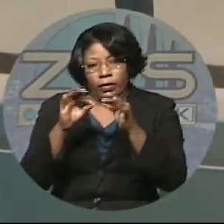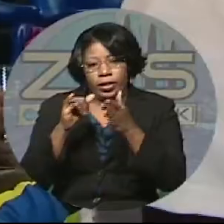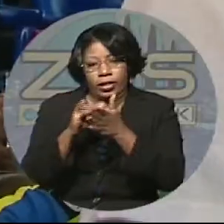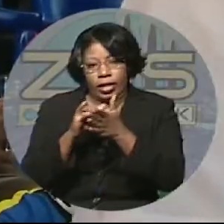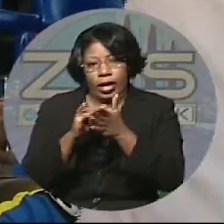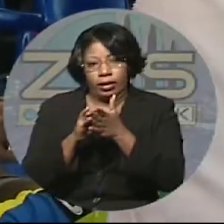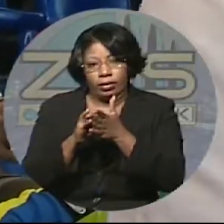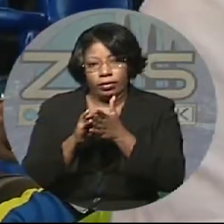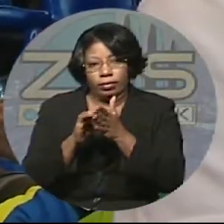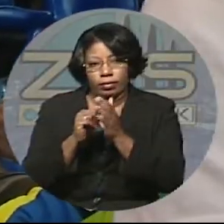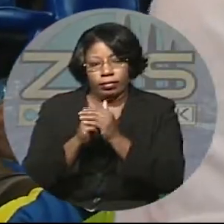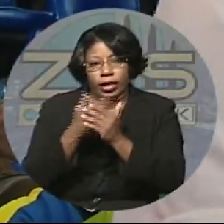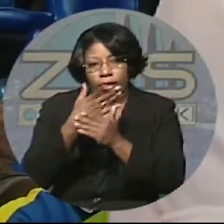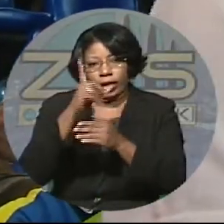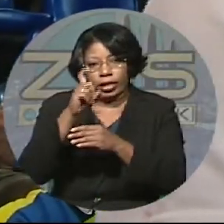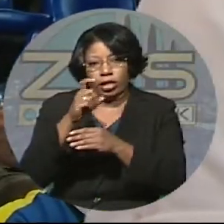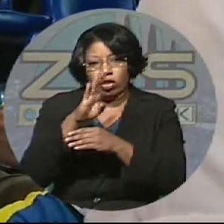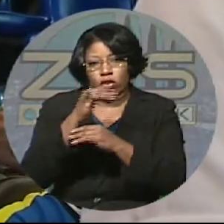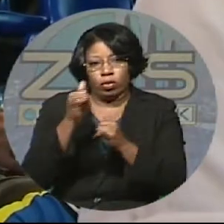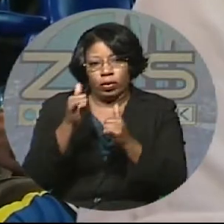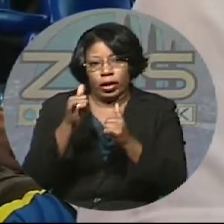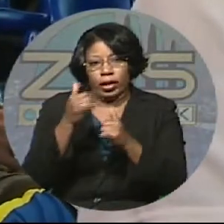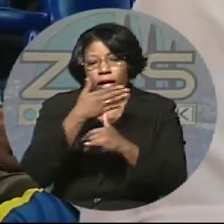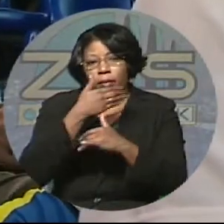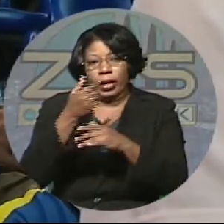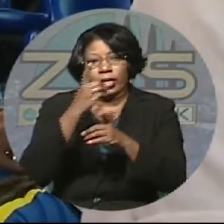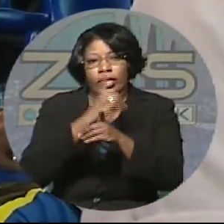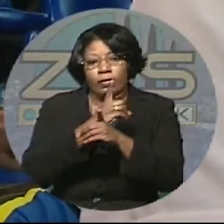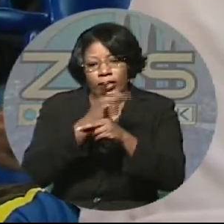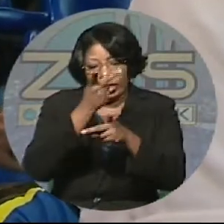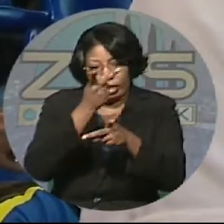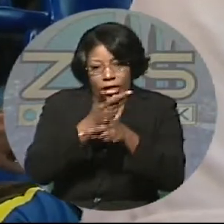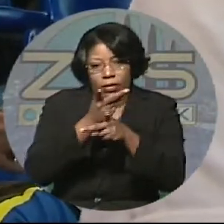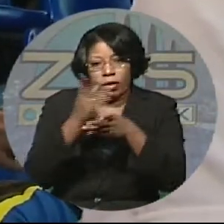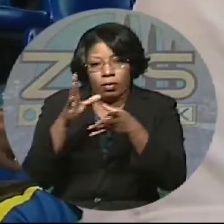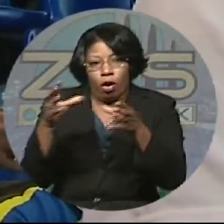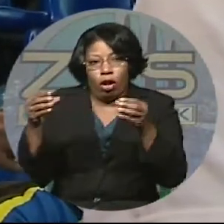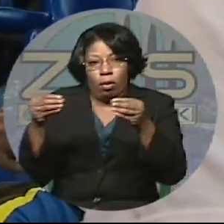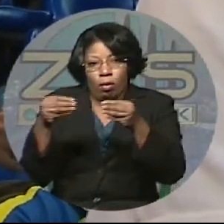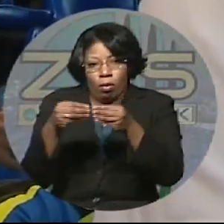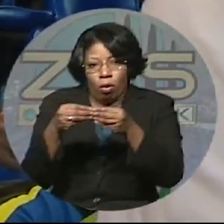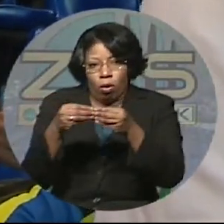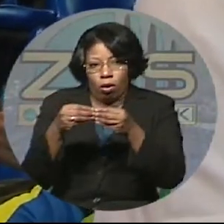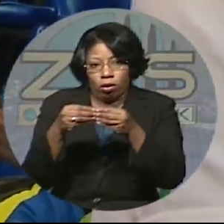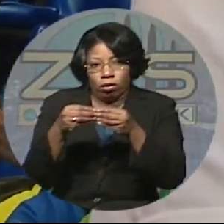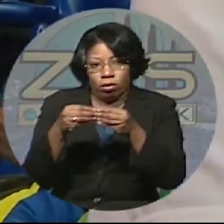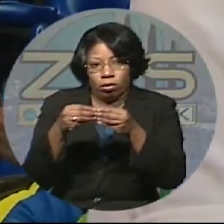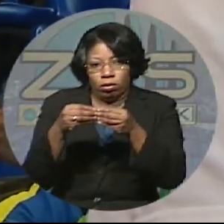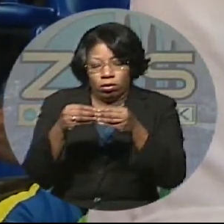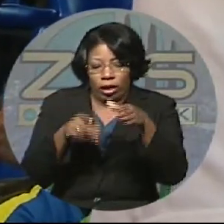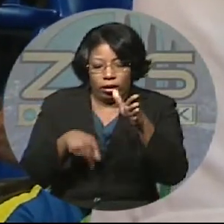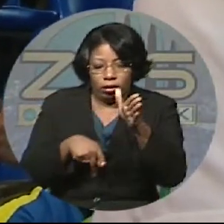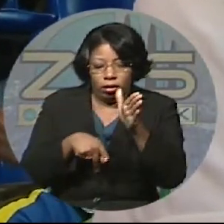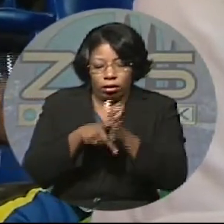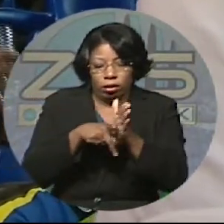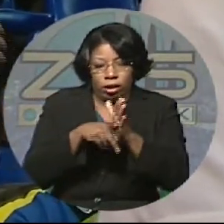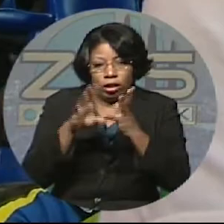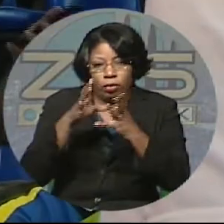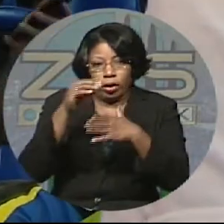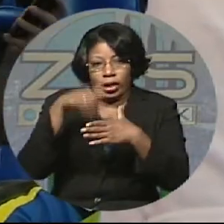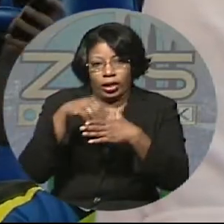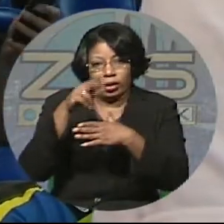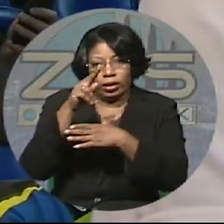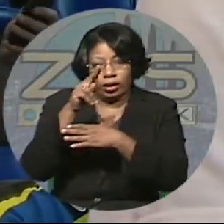feed off it. They need to play better defense and try to keep the ball a little bit more and get the ball in